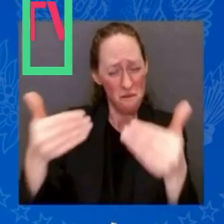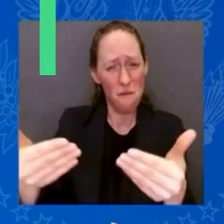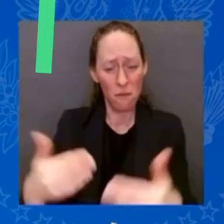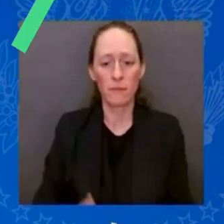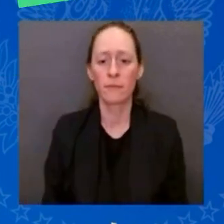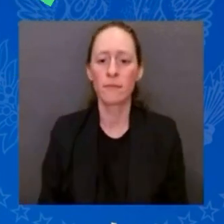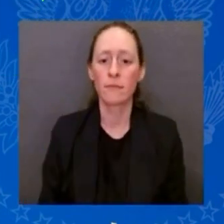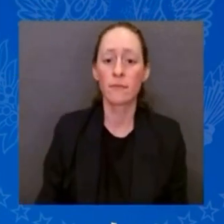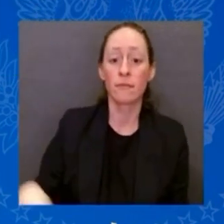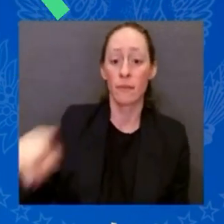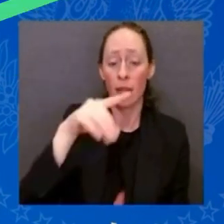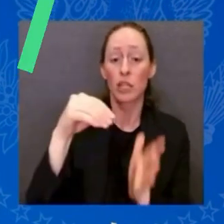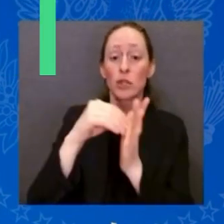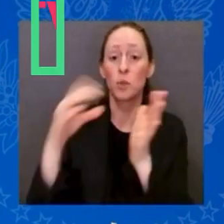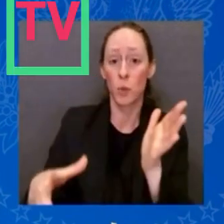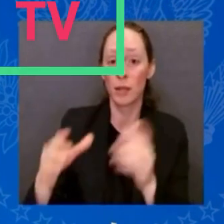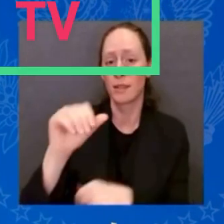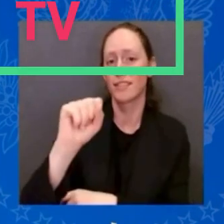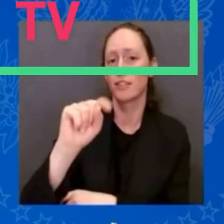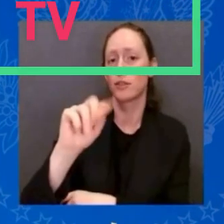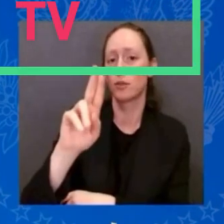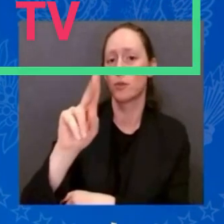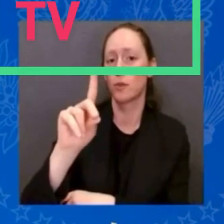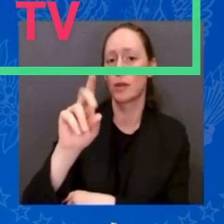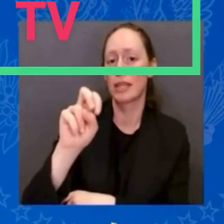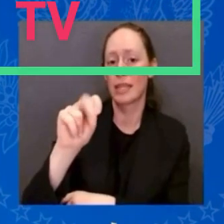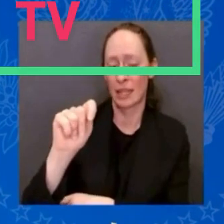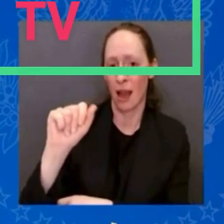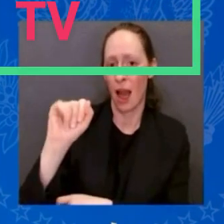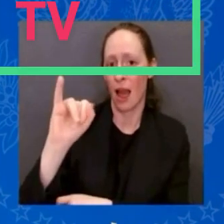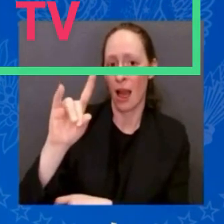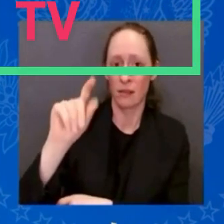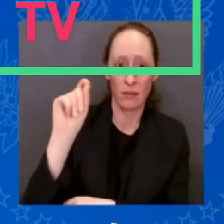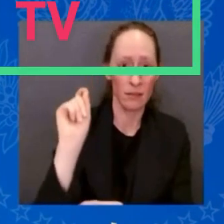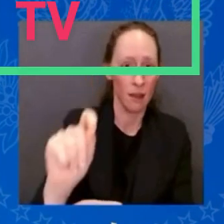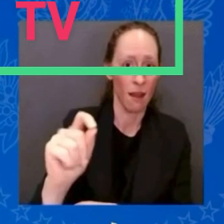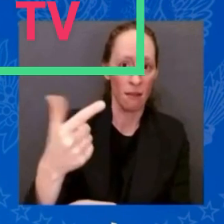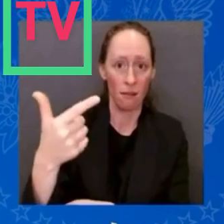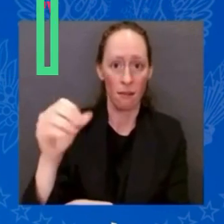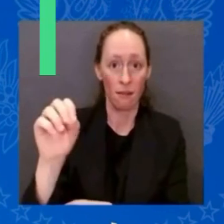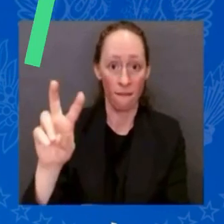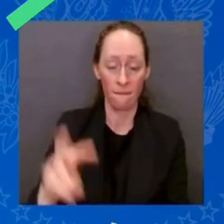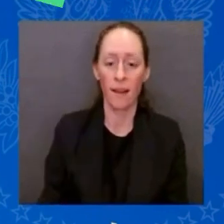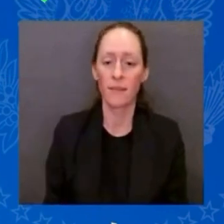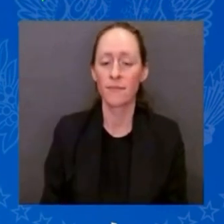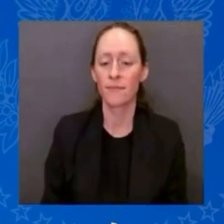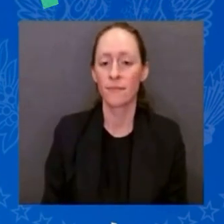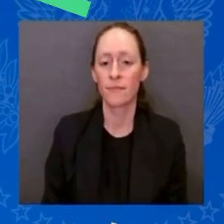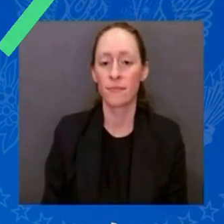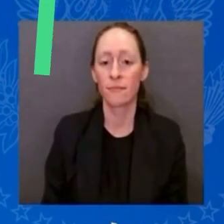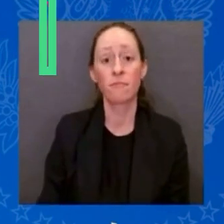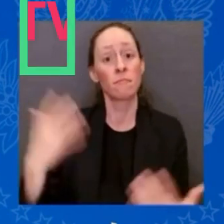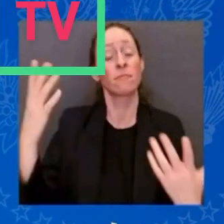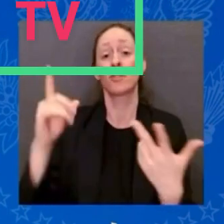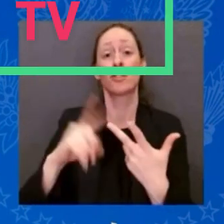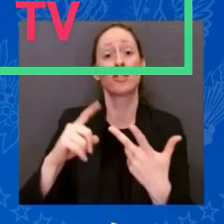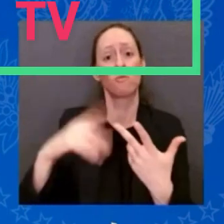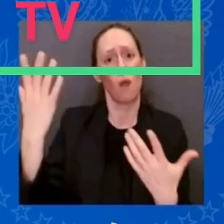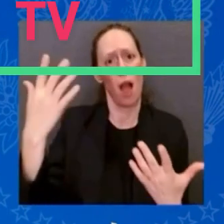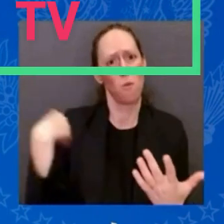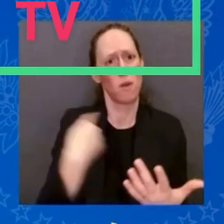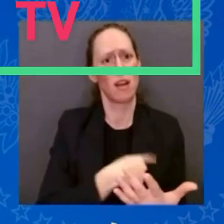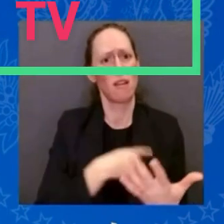studentaid.gov. It matters. Third, my administration improved a program from the Obama-Biden administration